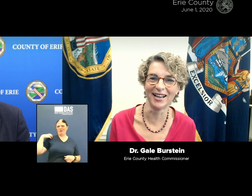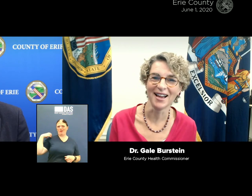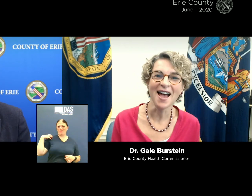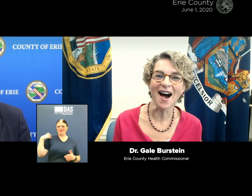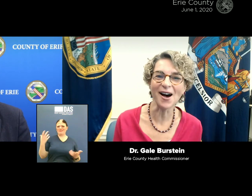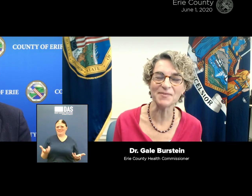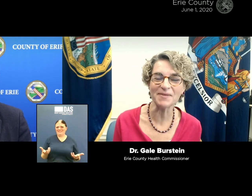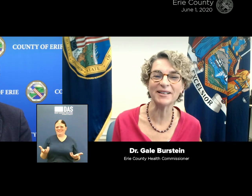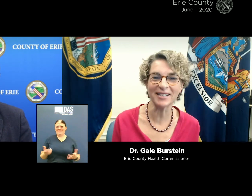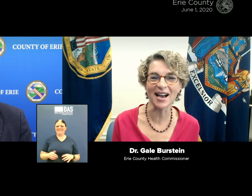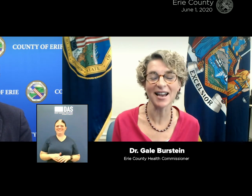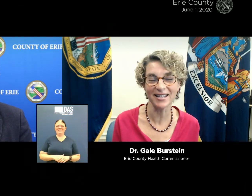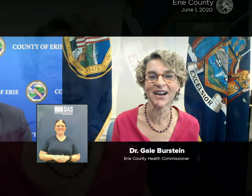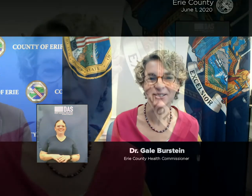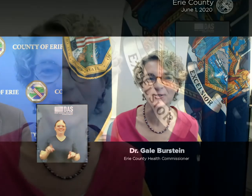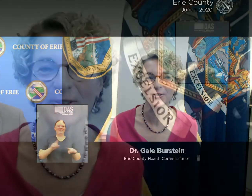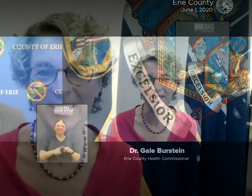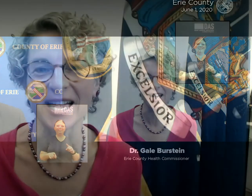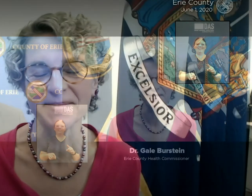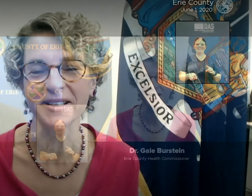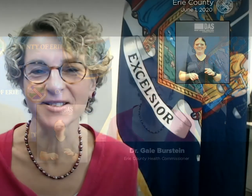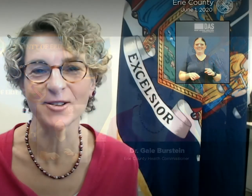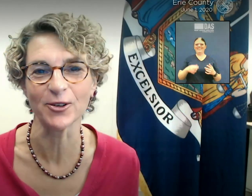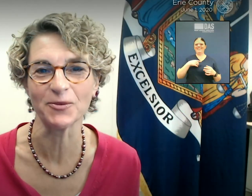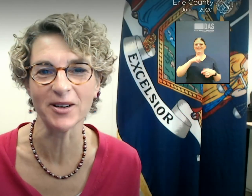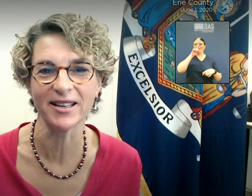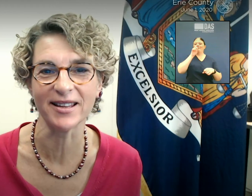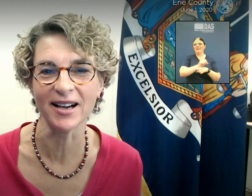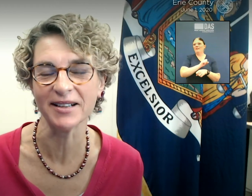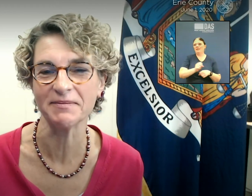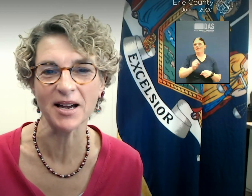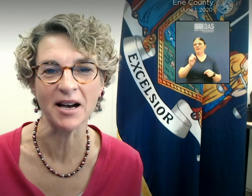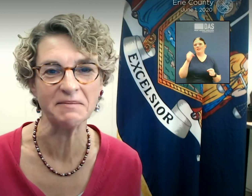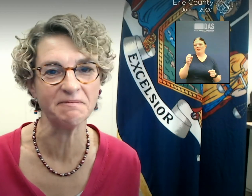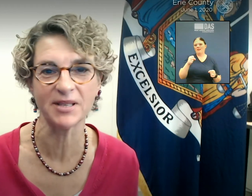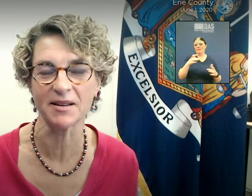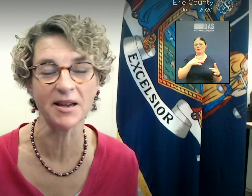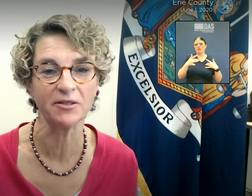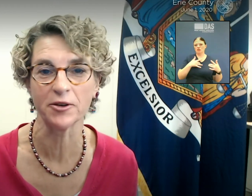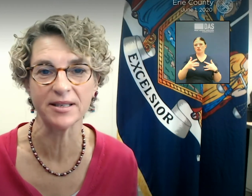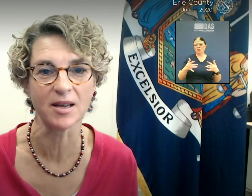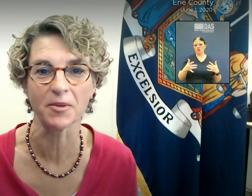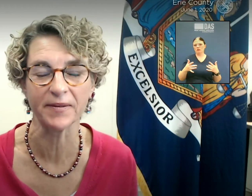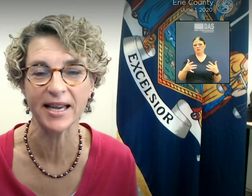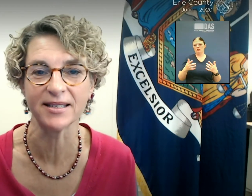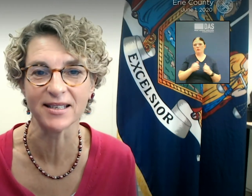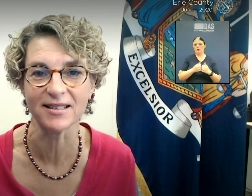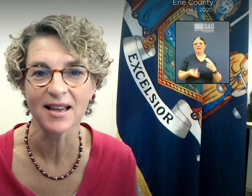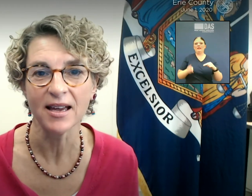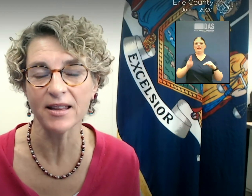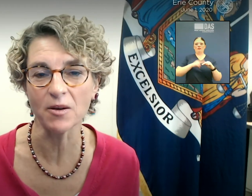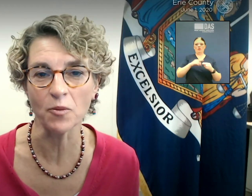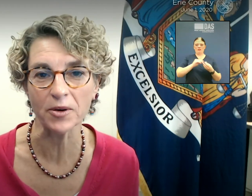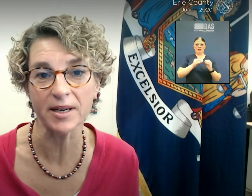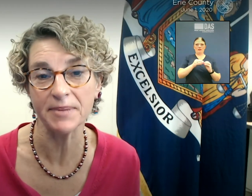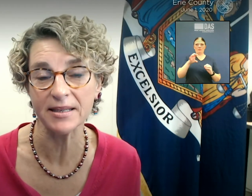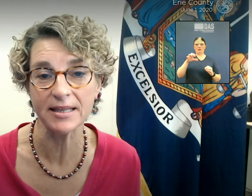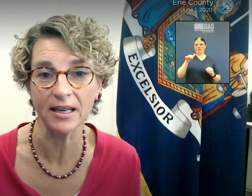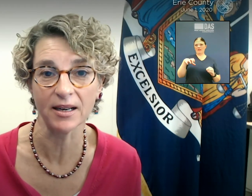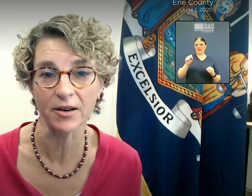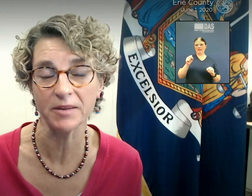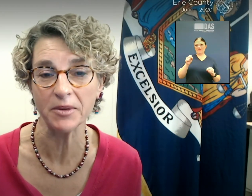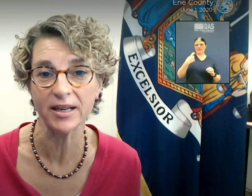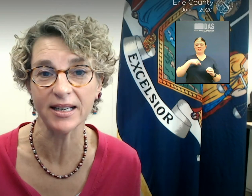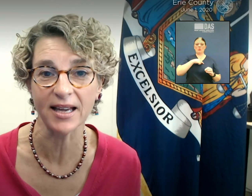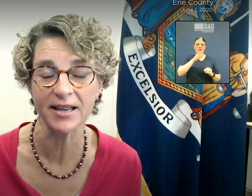So, but yeah, I truly am concerned with increased number of cases that we're going to